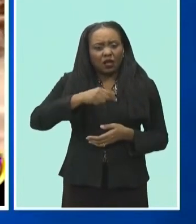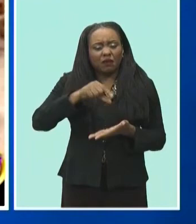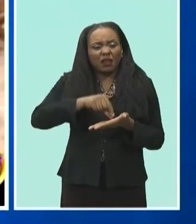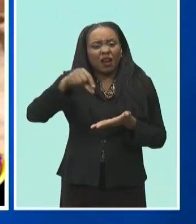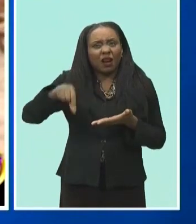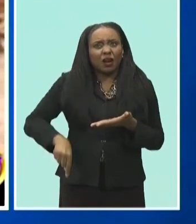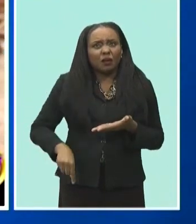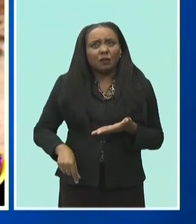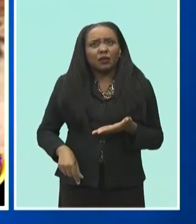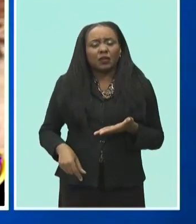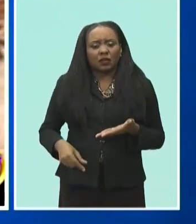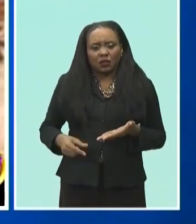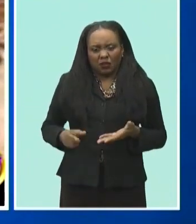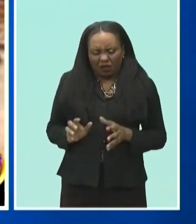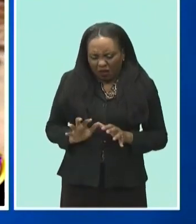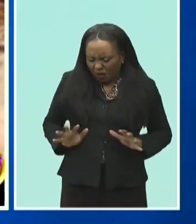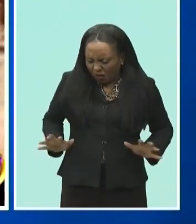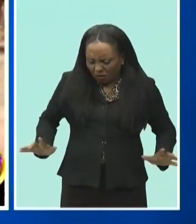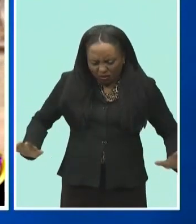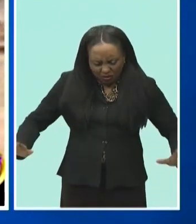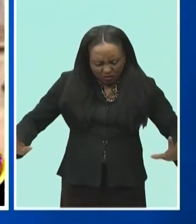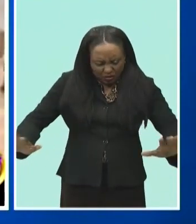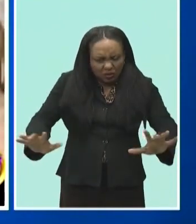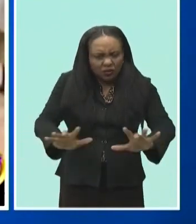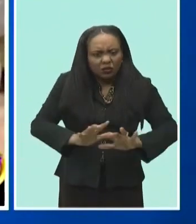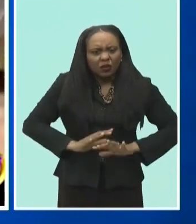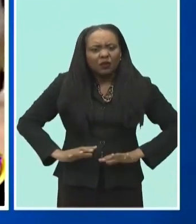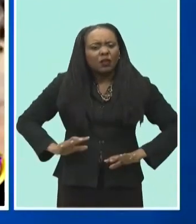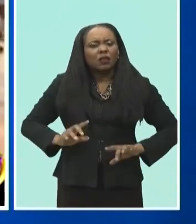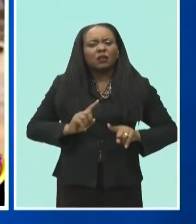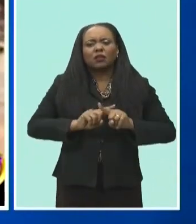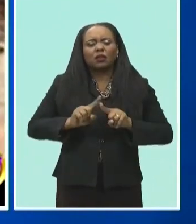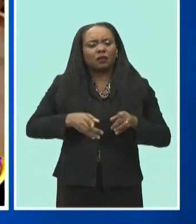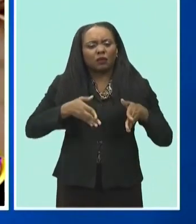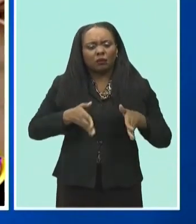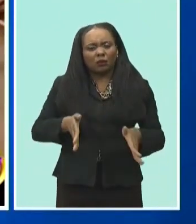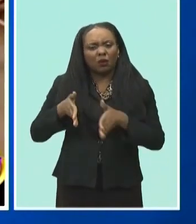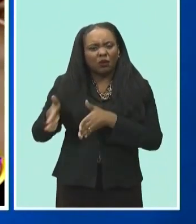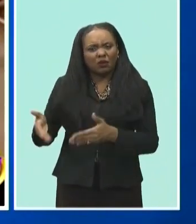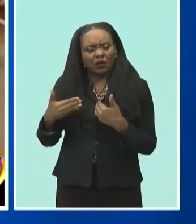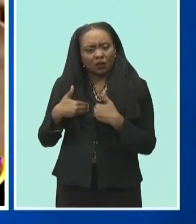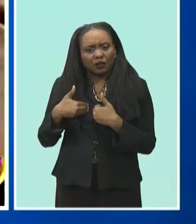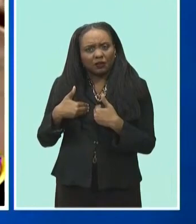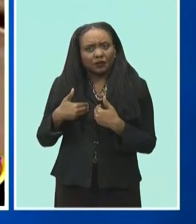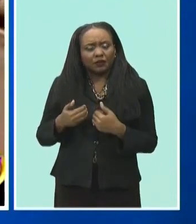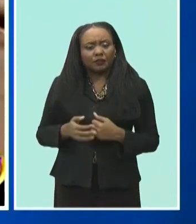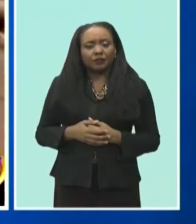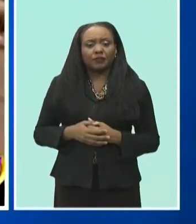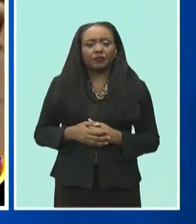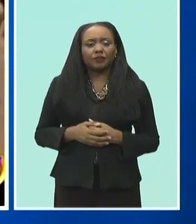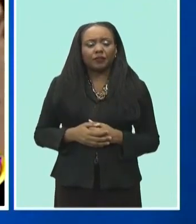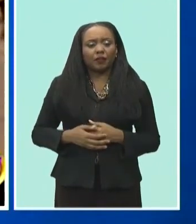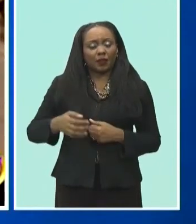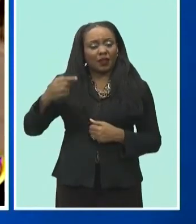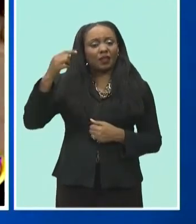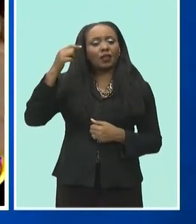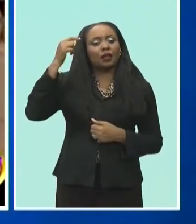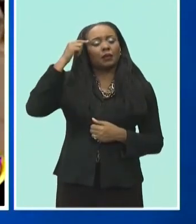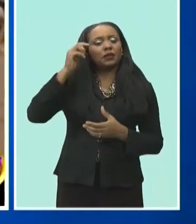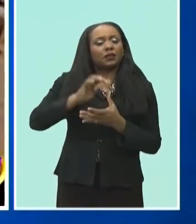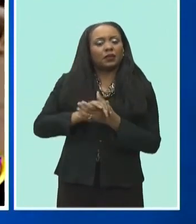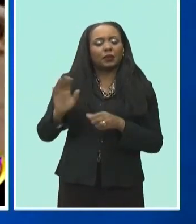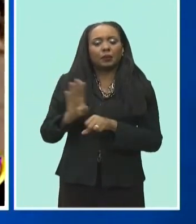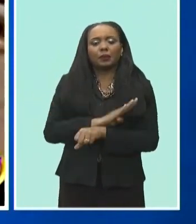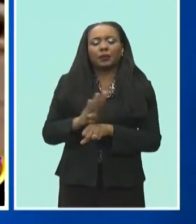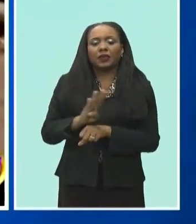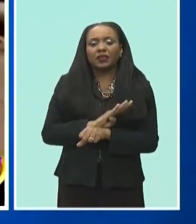as Princess Street, Orange Street, Beckford Street. The KSAMC believes business operators in the area are the